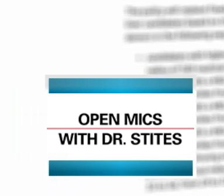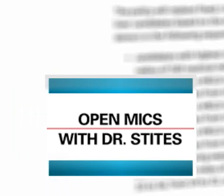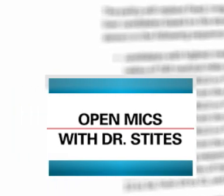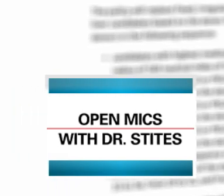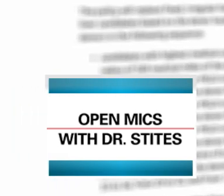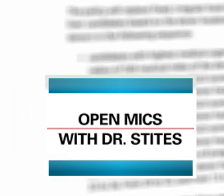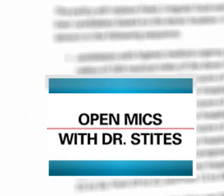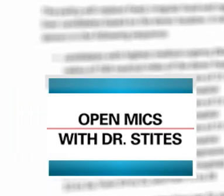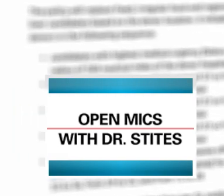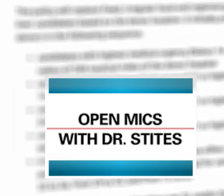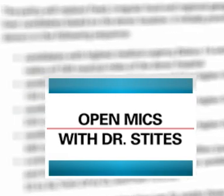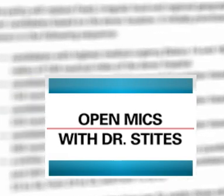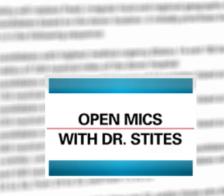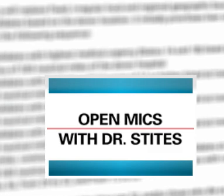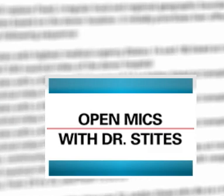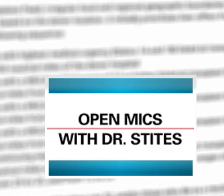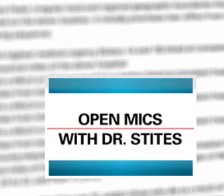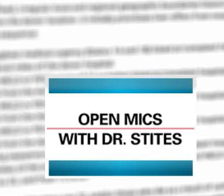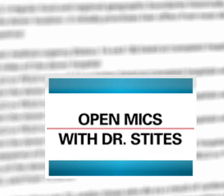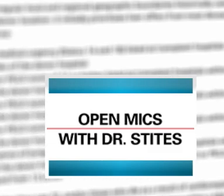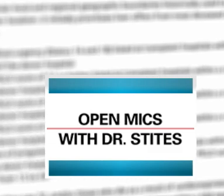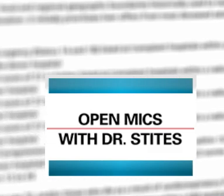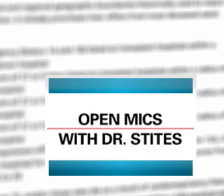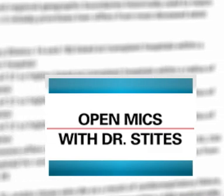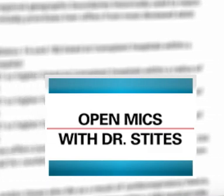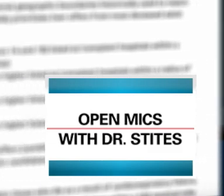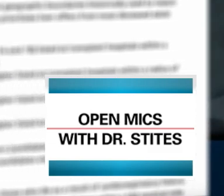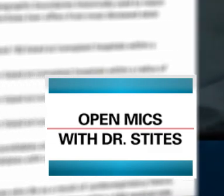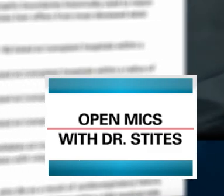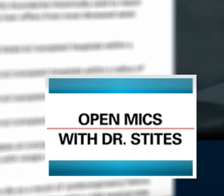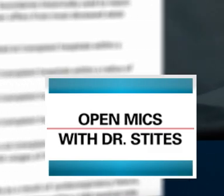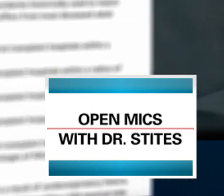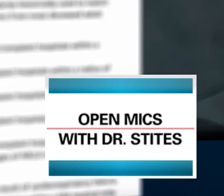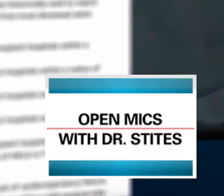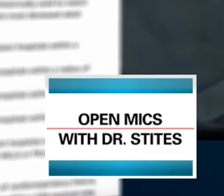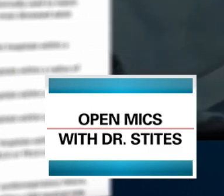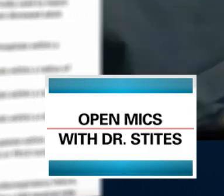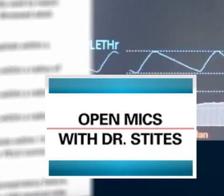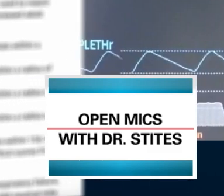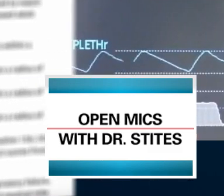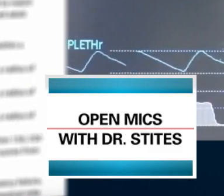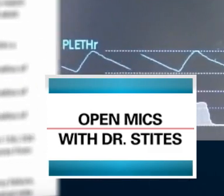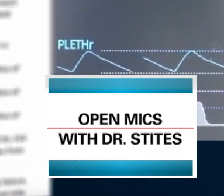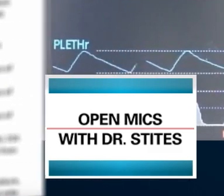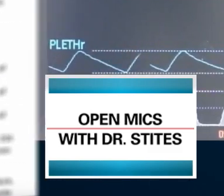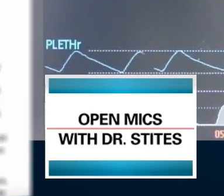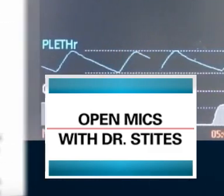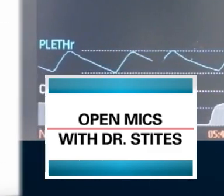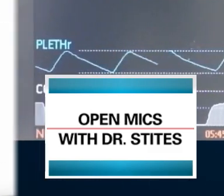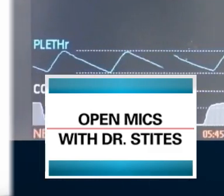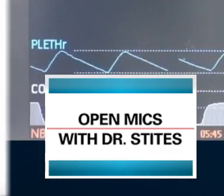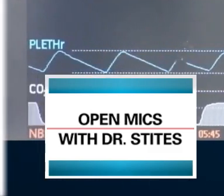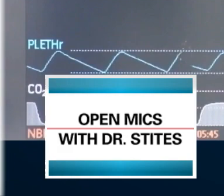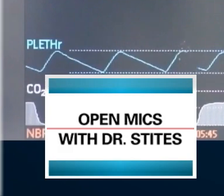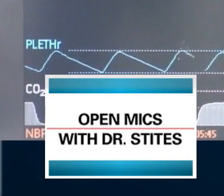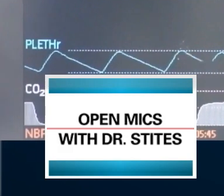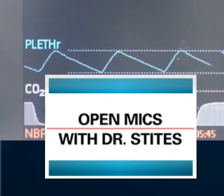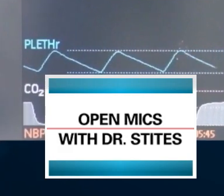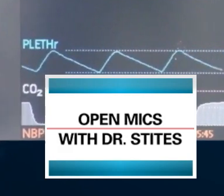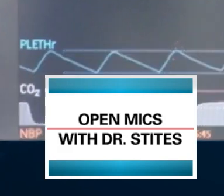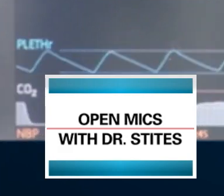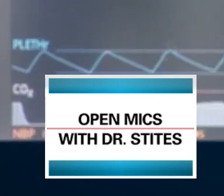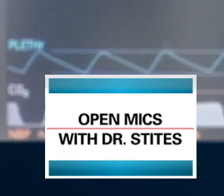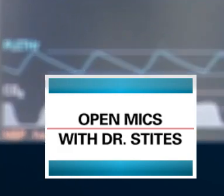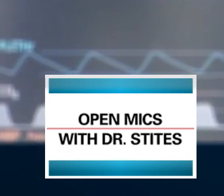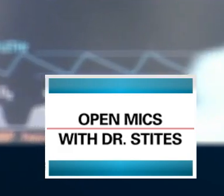Multiple transplant teams, patients, lawyers, and legislators sounded the alarm of devastating consequences. Despite